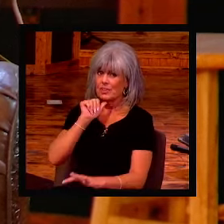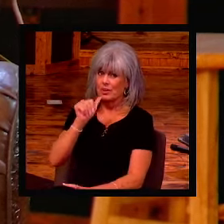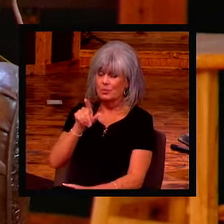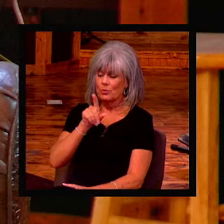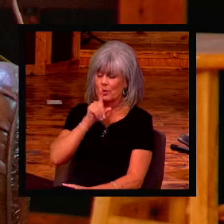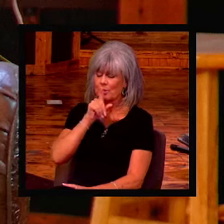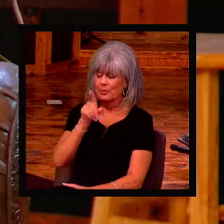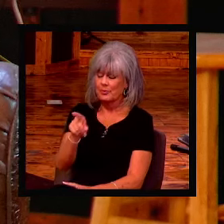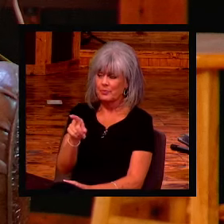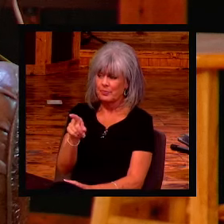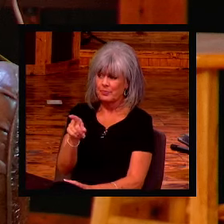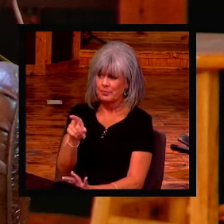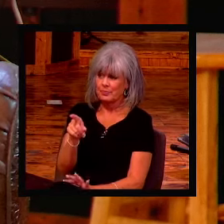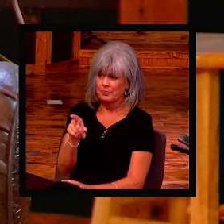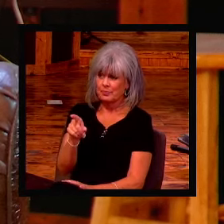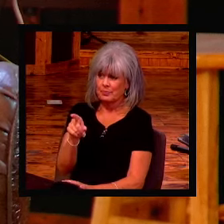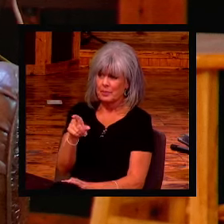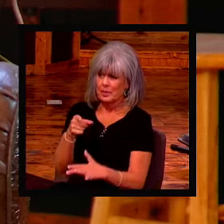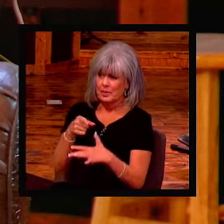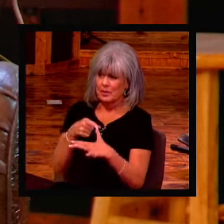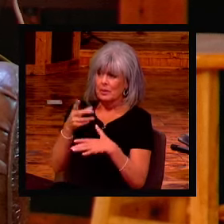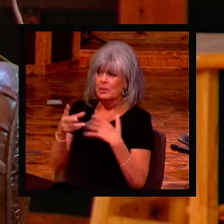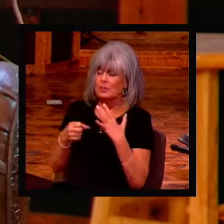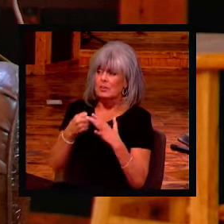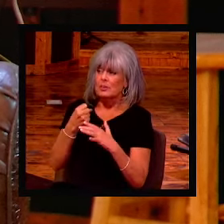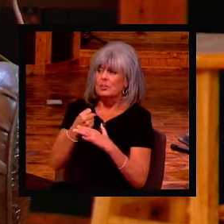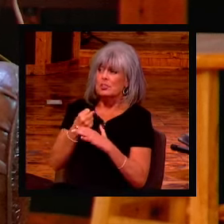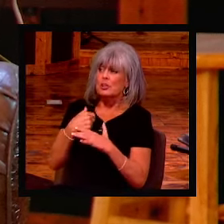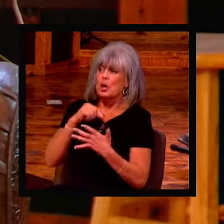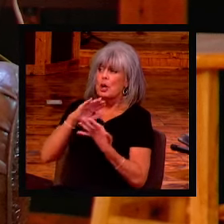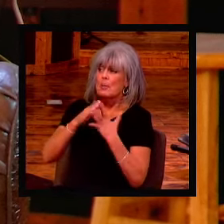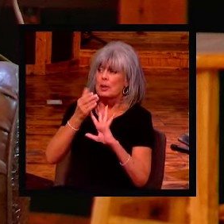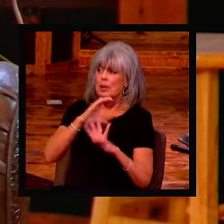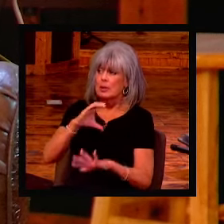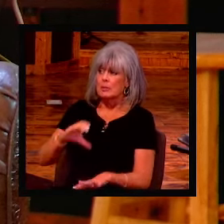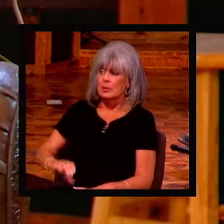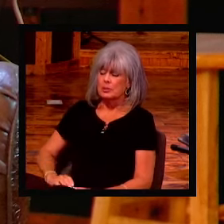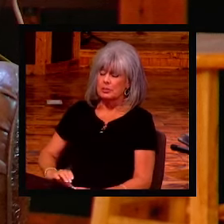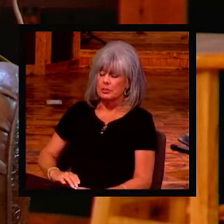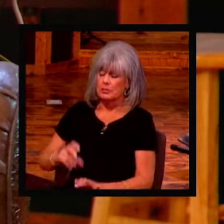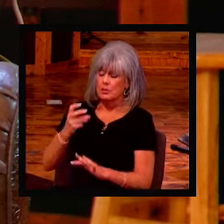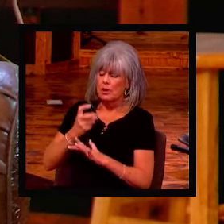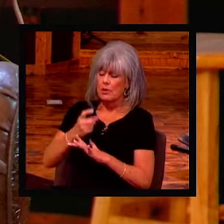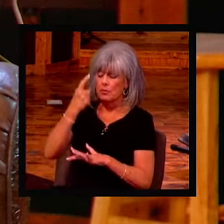So the first year I was a Christian, it was very hard for me